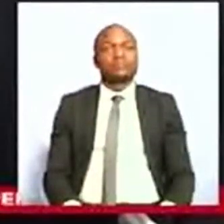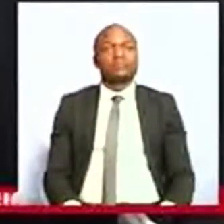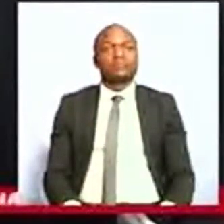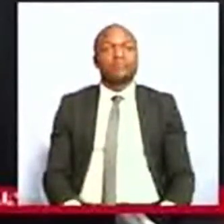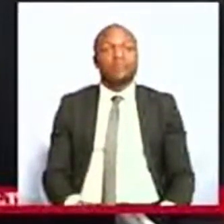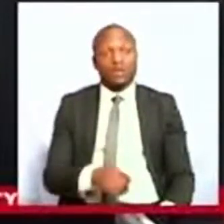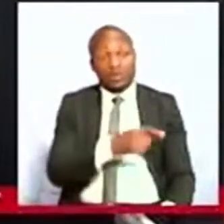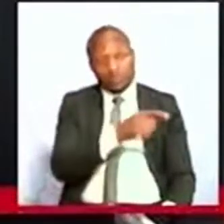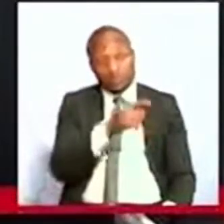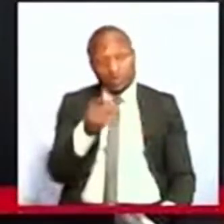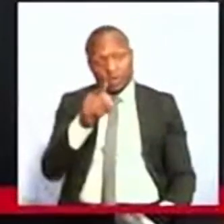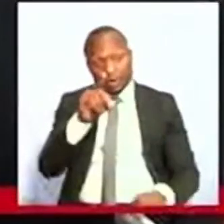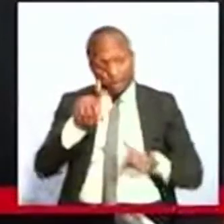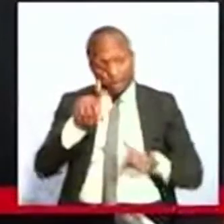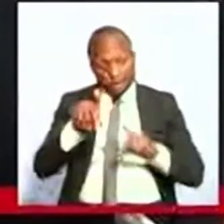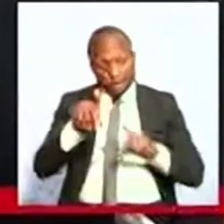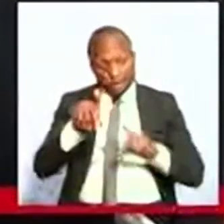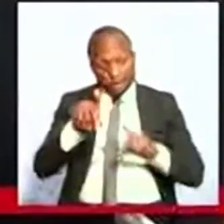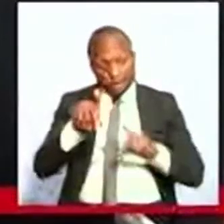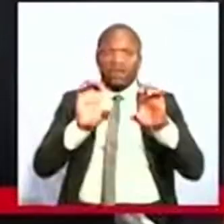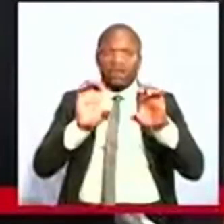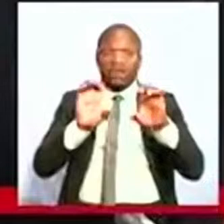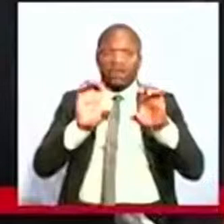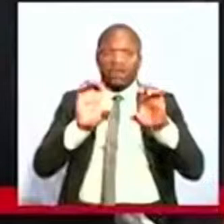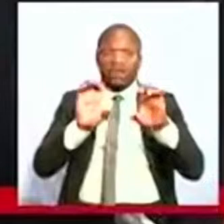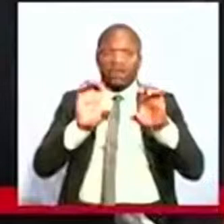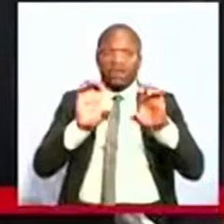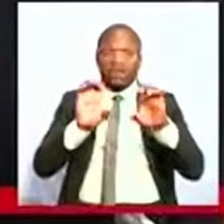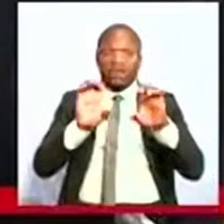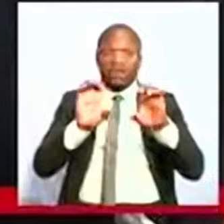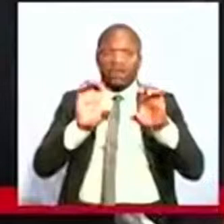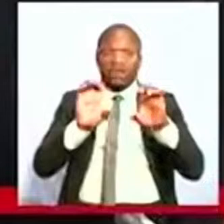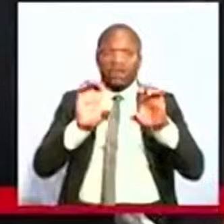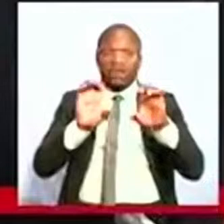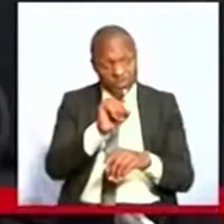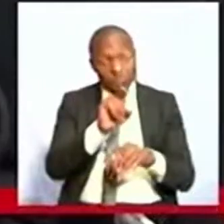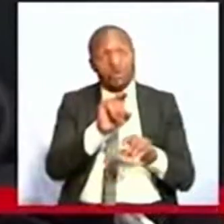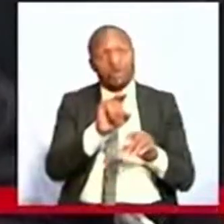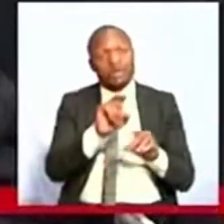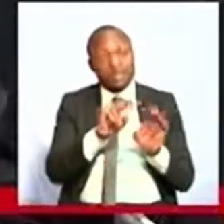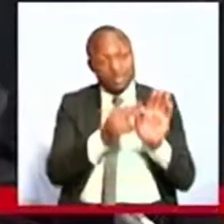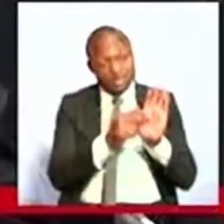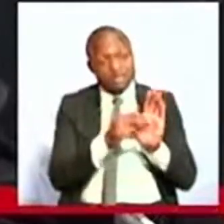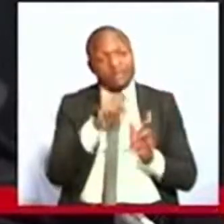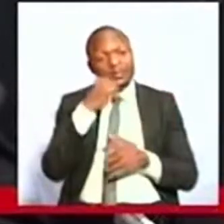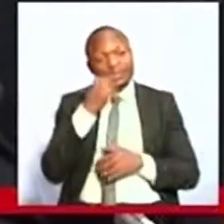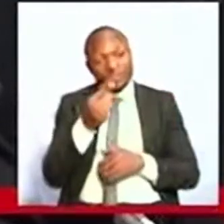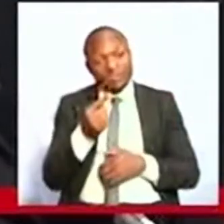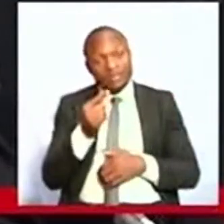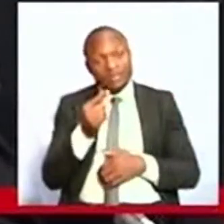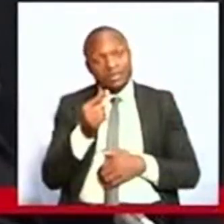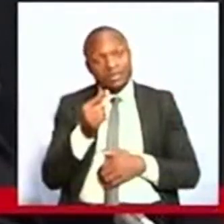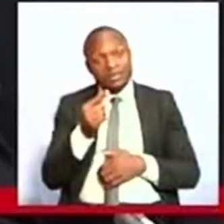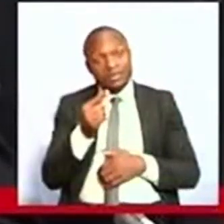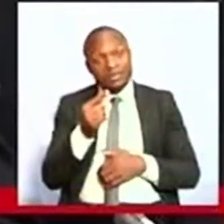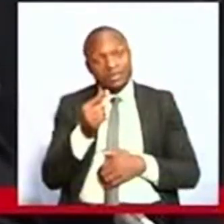You people are the learned. You are indicating through this second